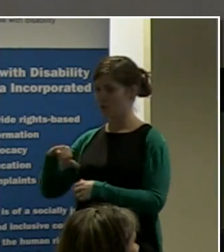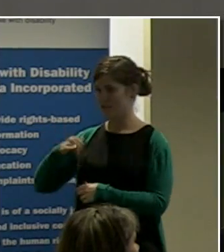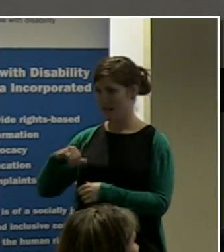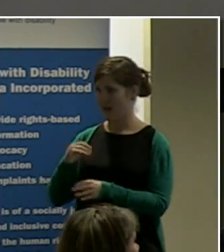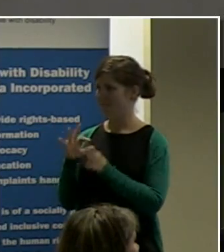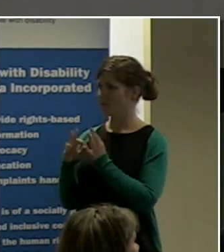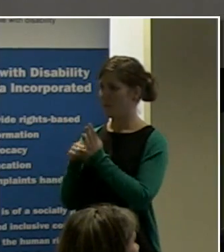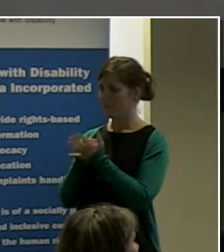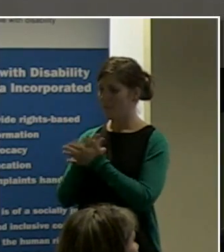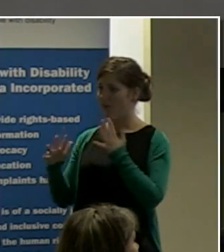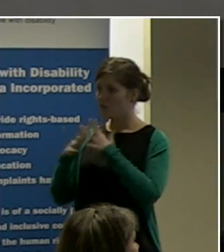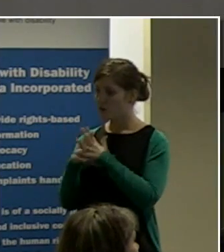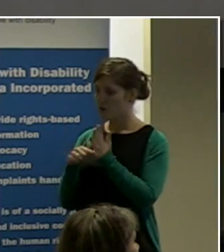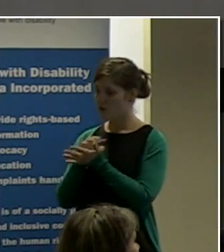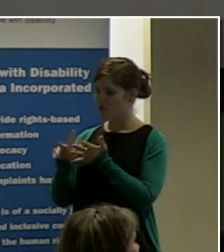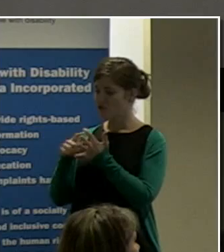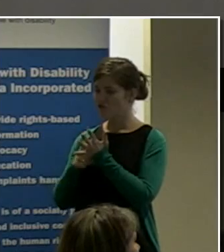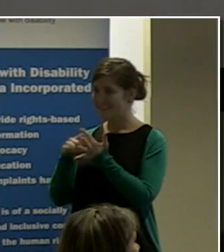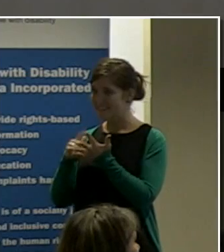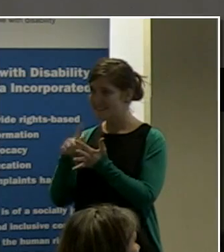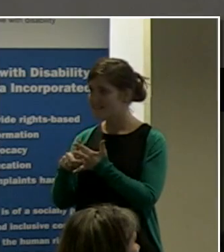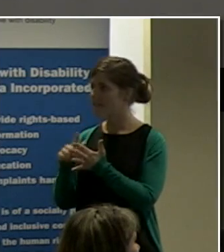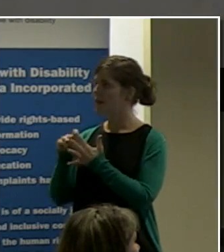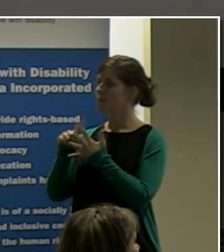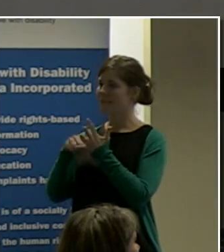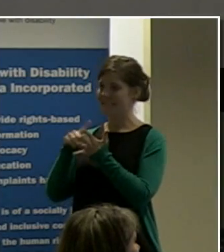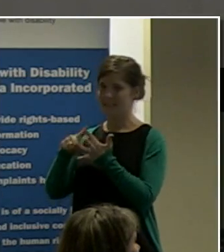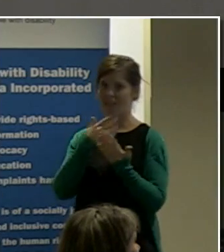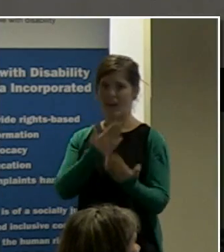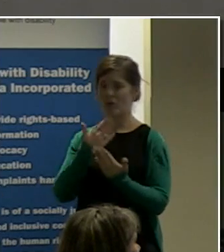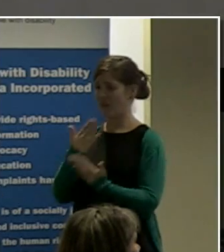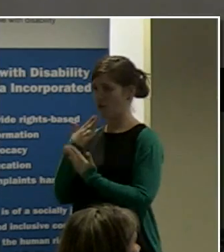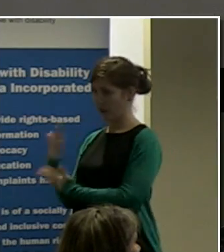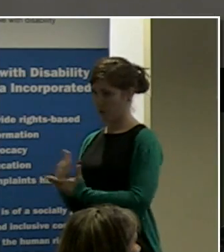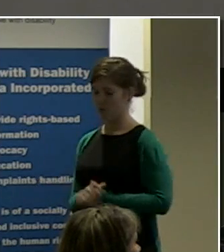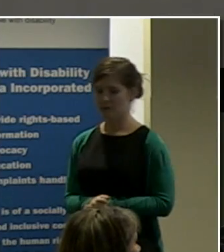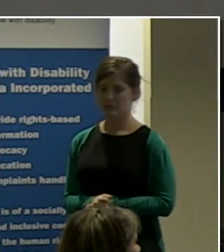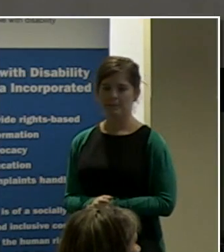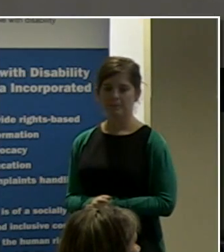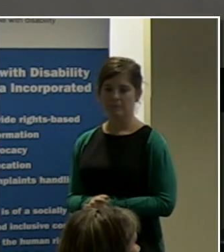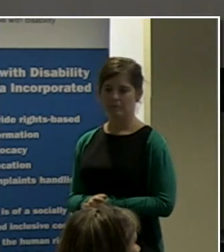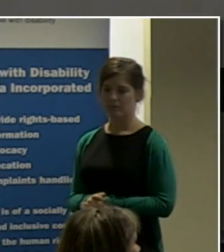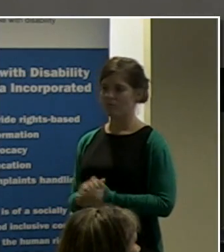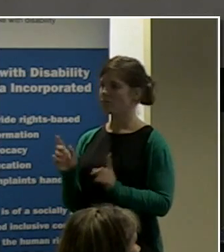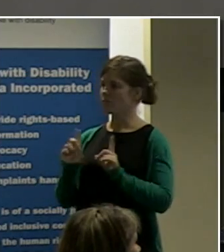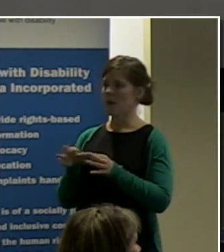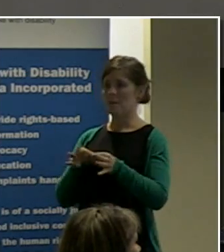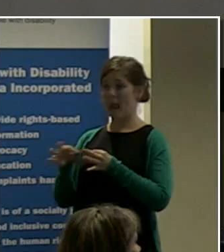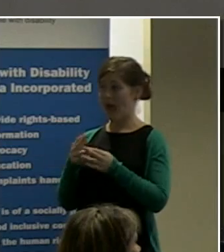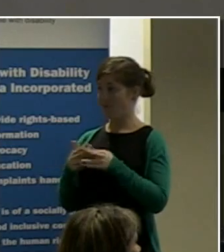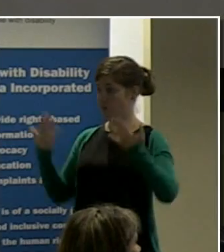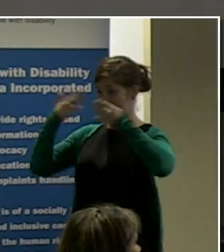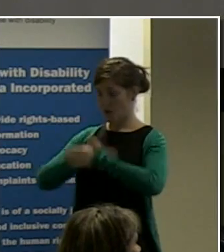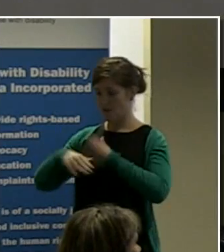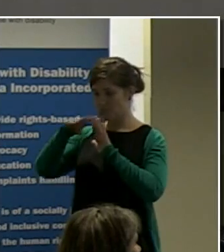to Matthew and Therese, to Pete Darby, for managing that process so well. The format of this evening is going to